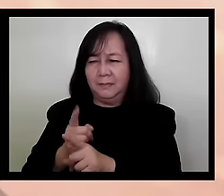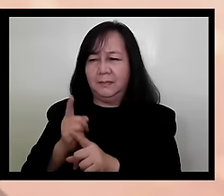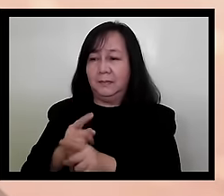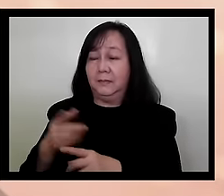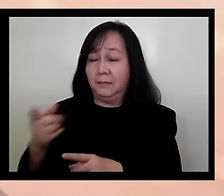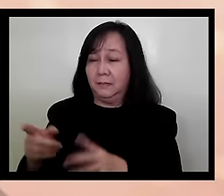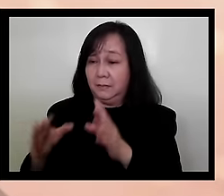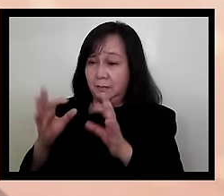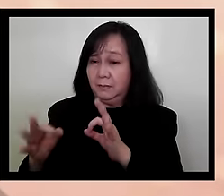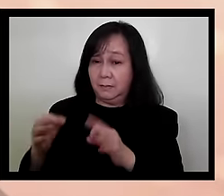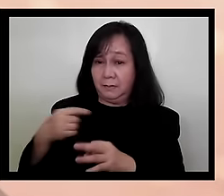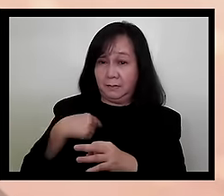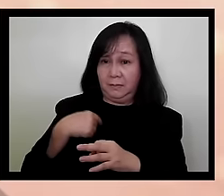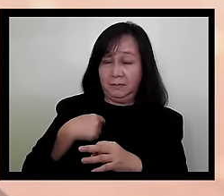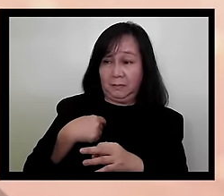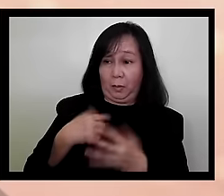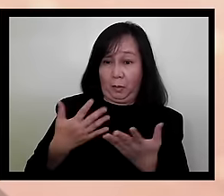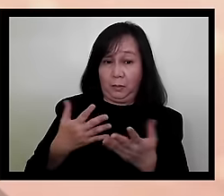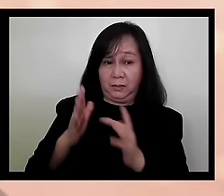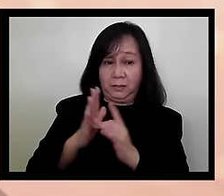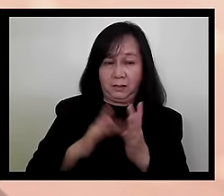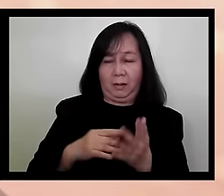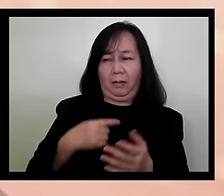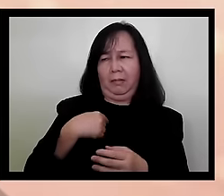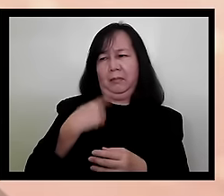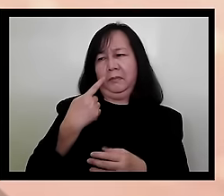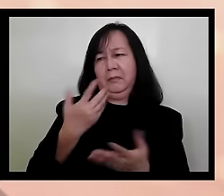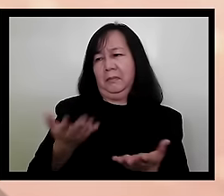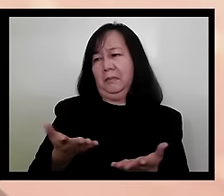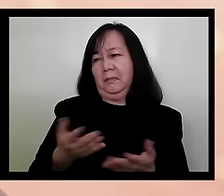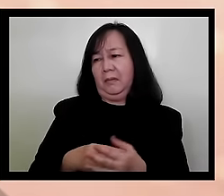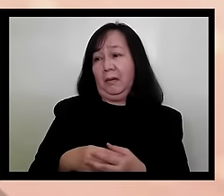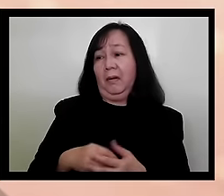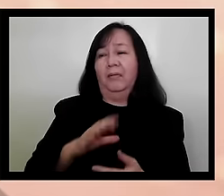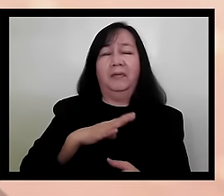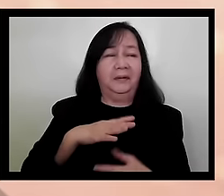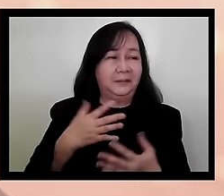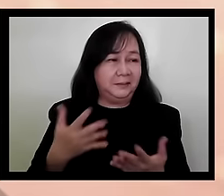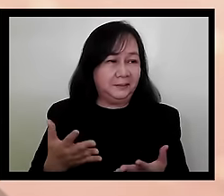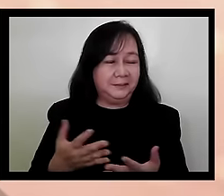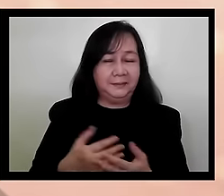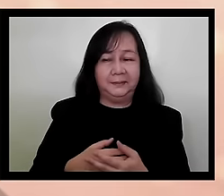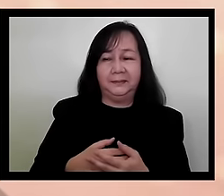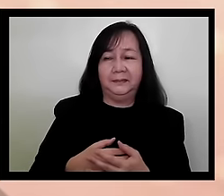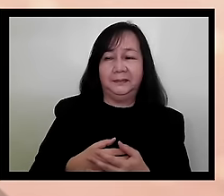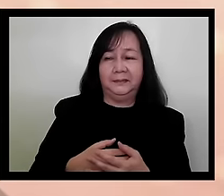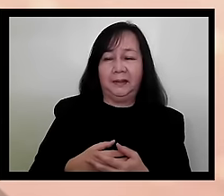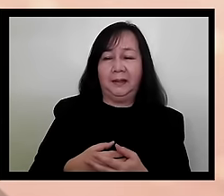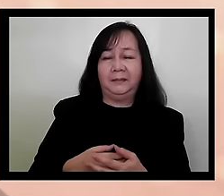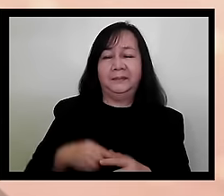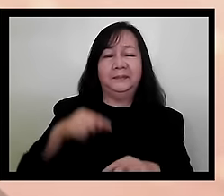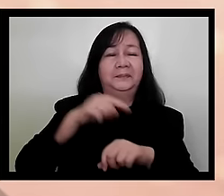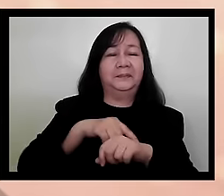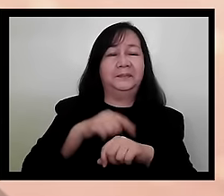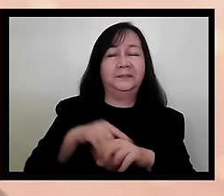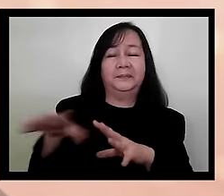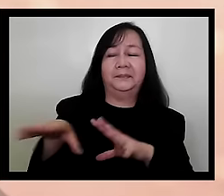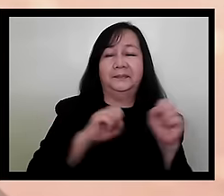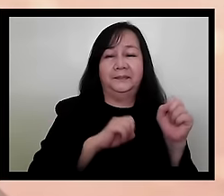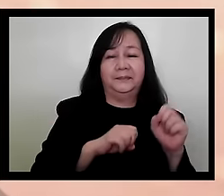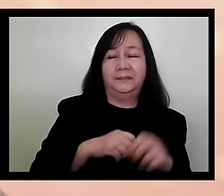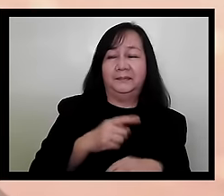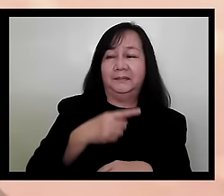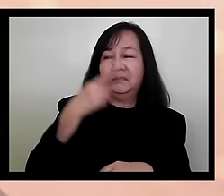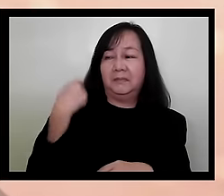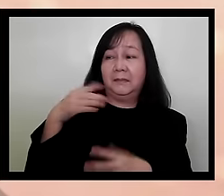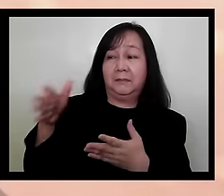if if I were Jesus I would have said ah okay time to leave you you